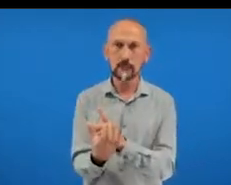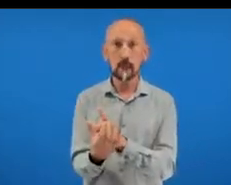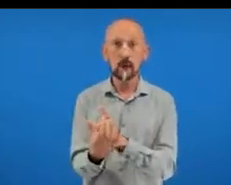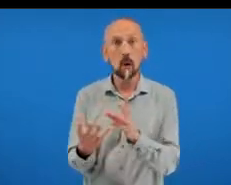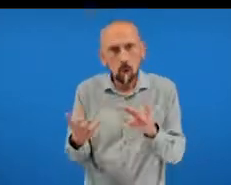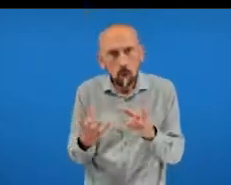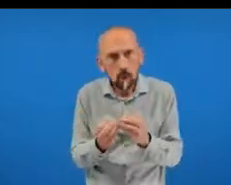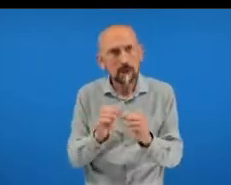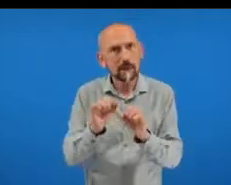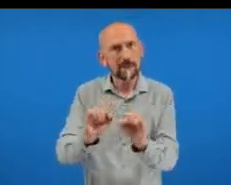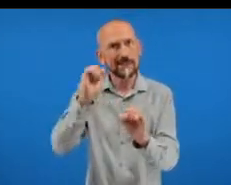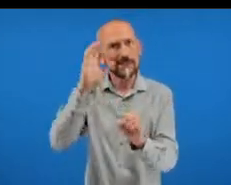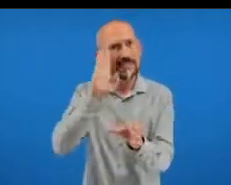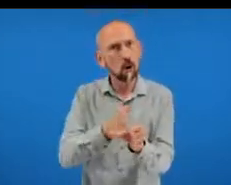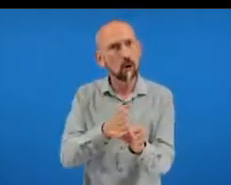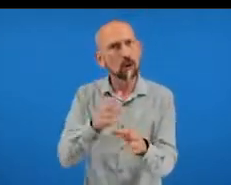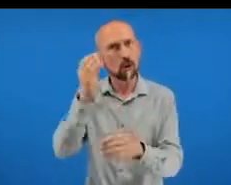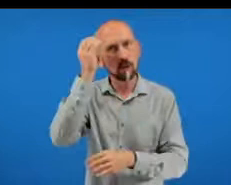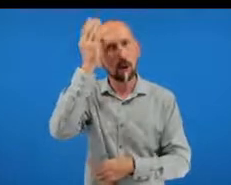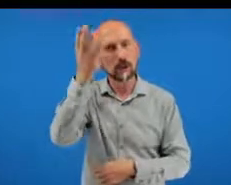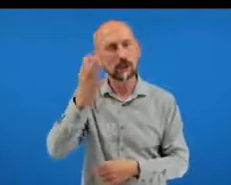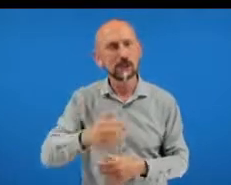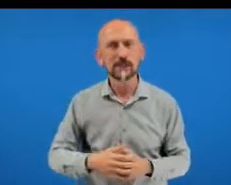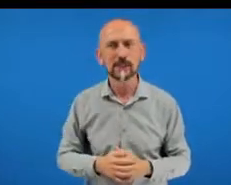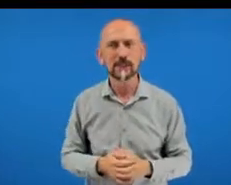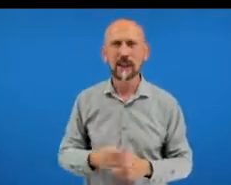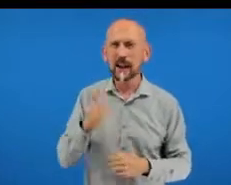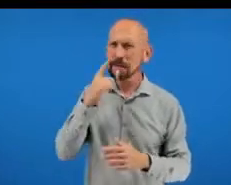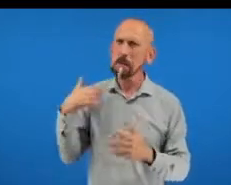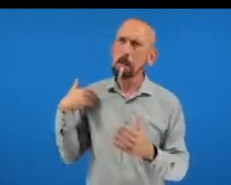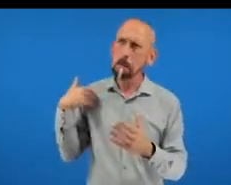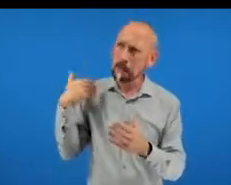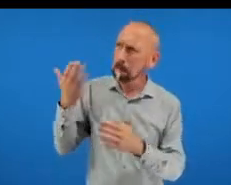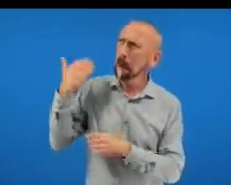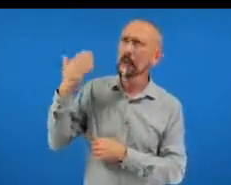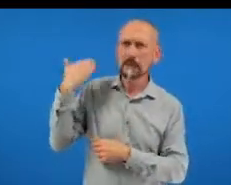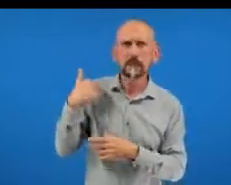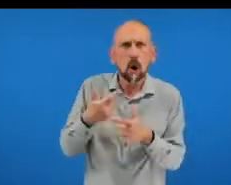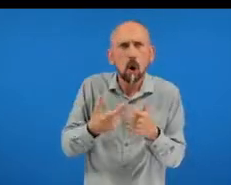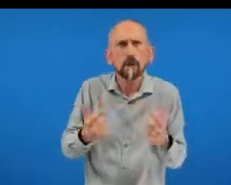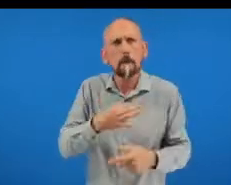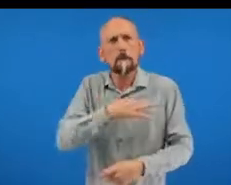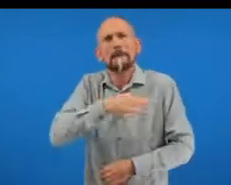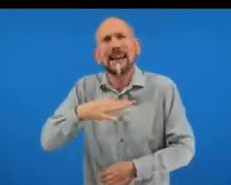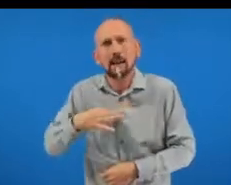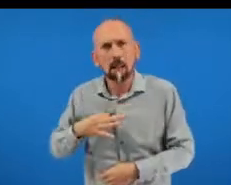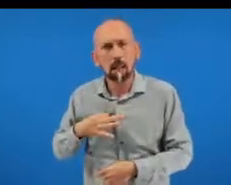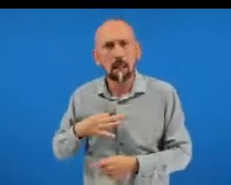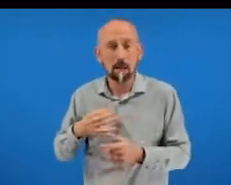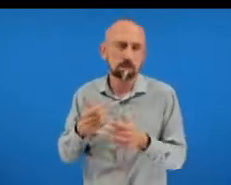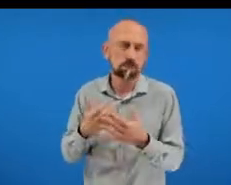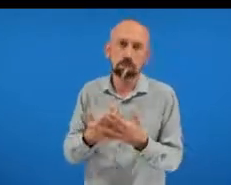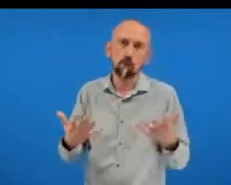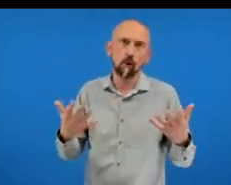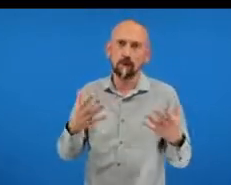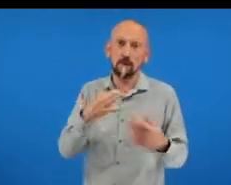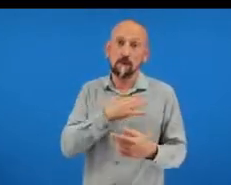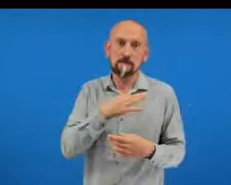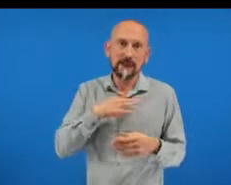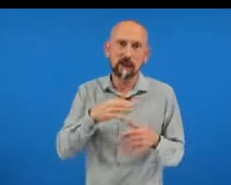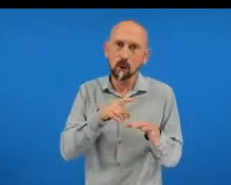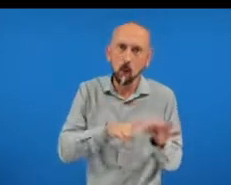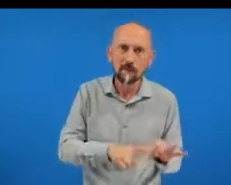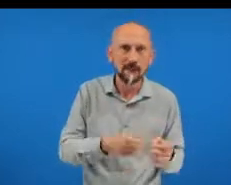I say, perhaps it's been quite medically dominated in the past. We have lots of medics who have been and who